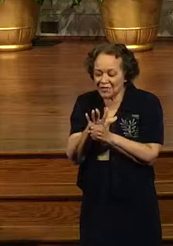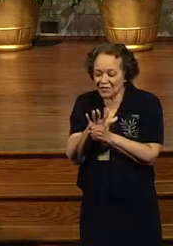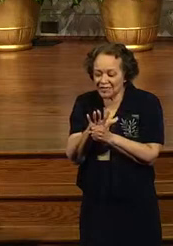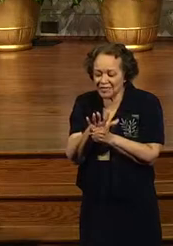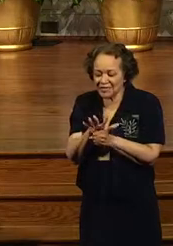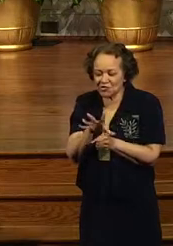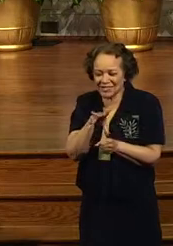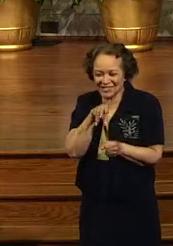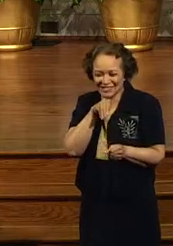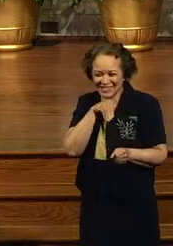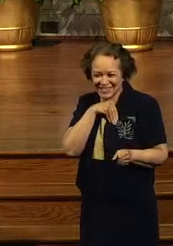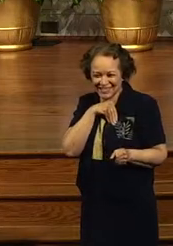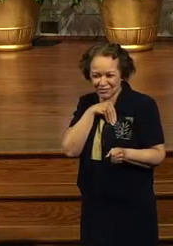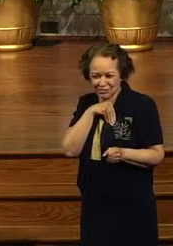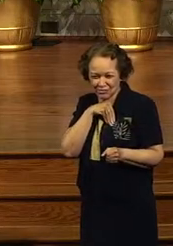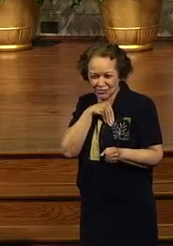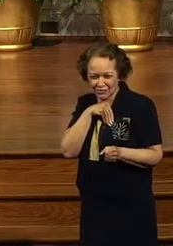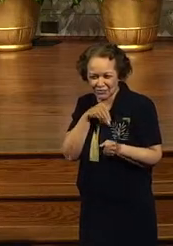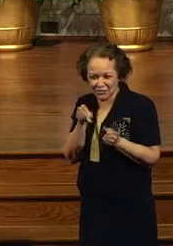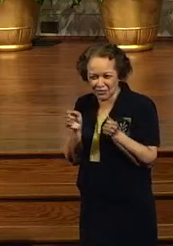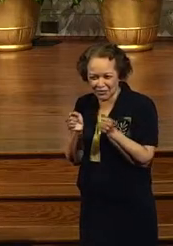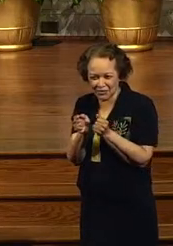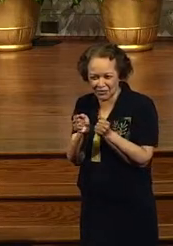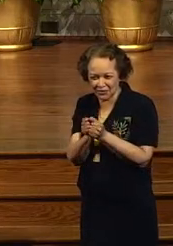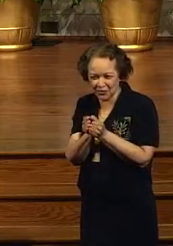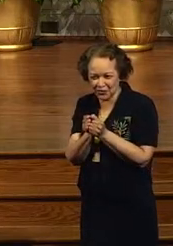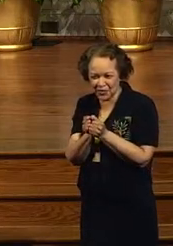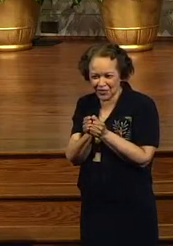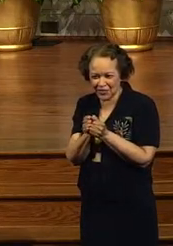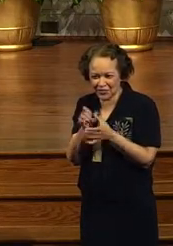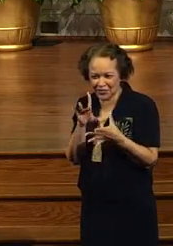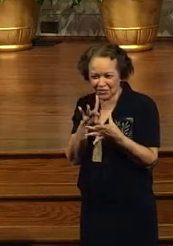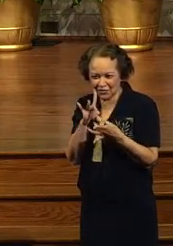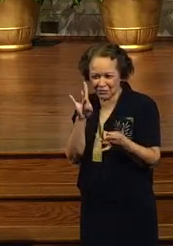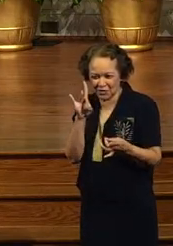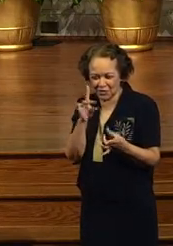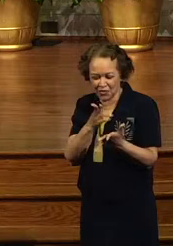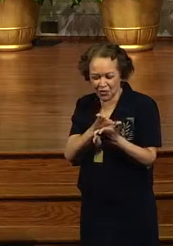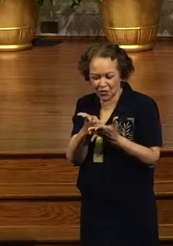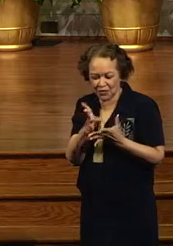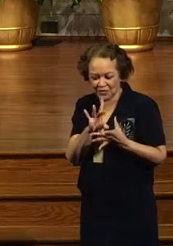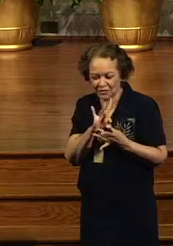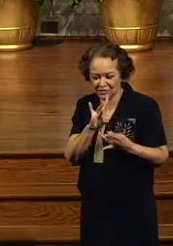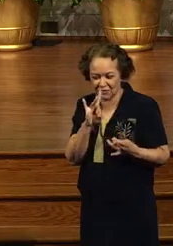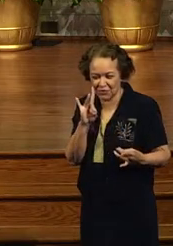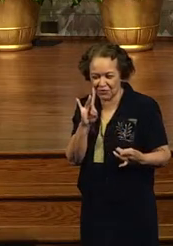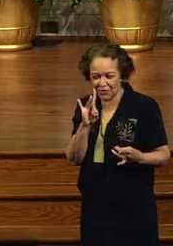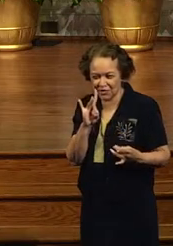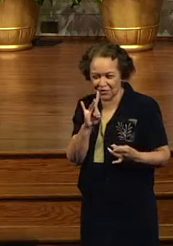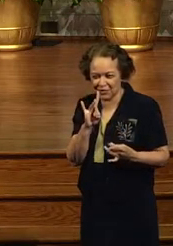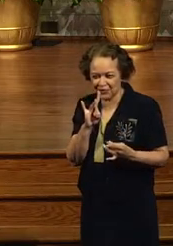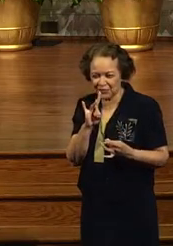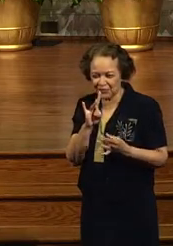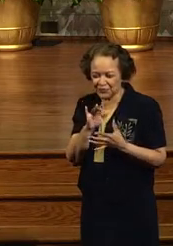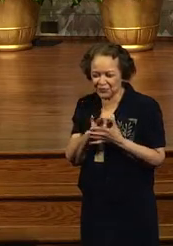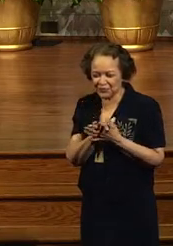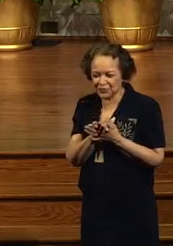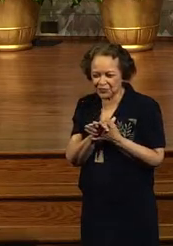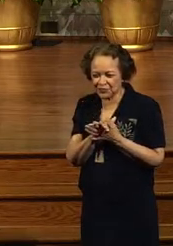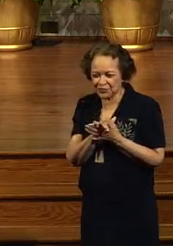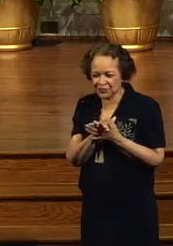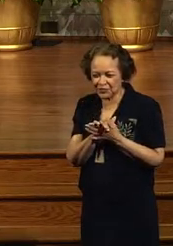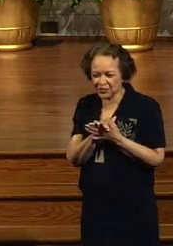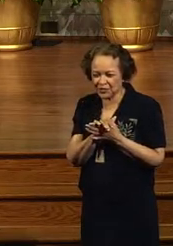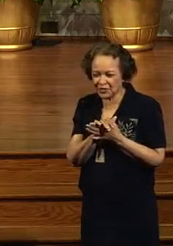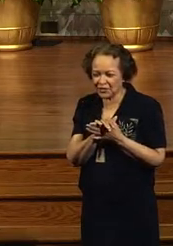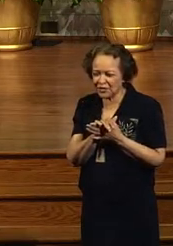Sealed with the Spirit, the Holy Spirit. Let me just draw your attention to the